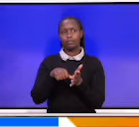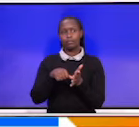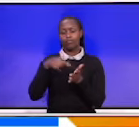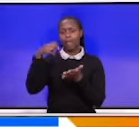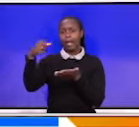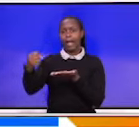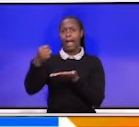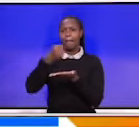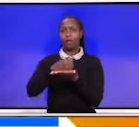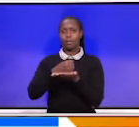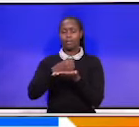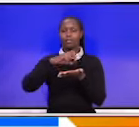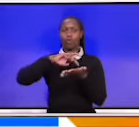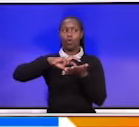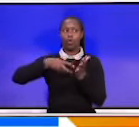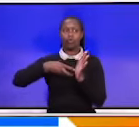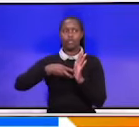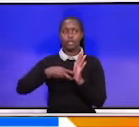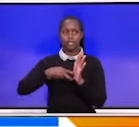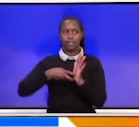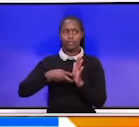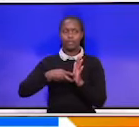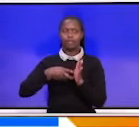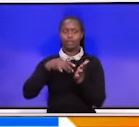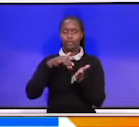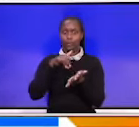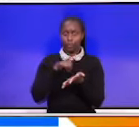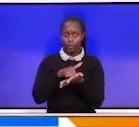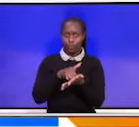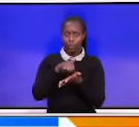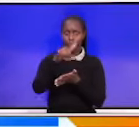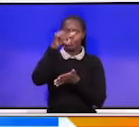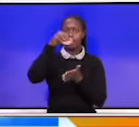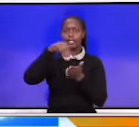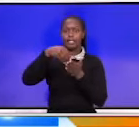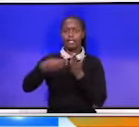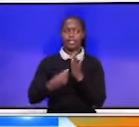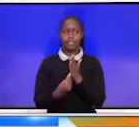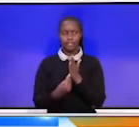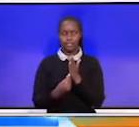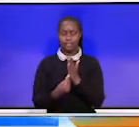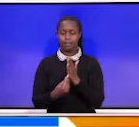employment contracts, air tickets, and